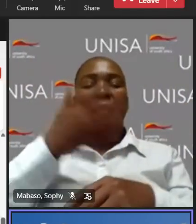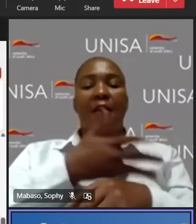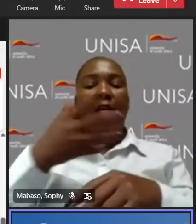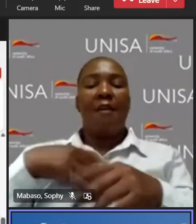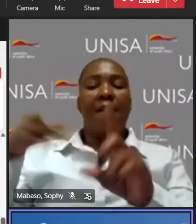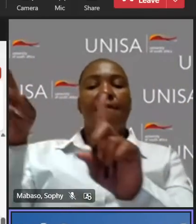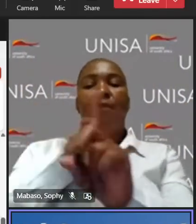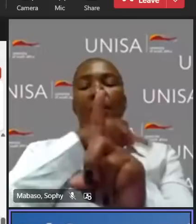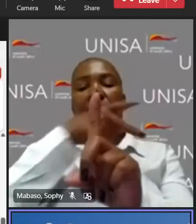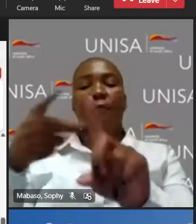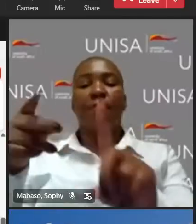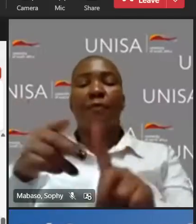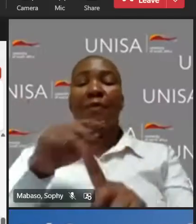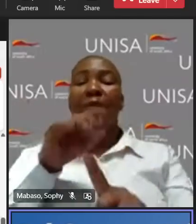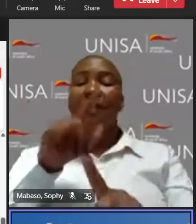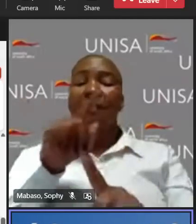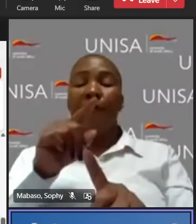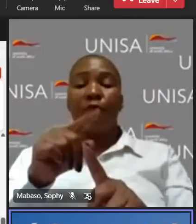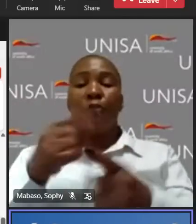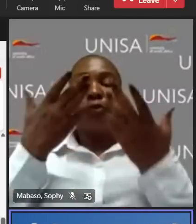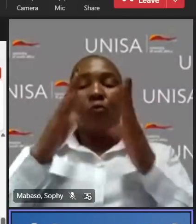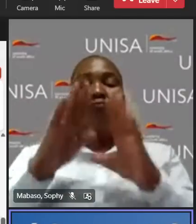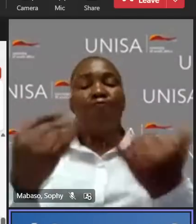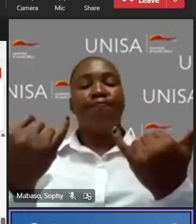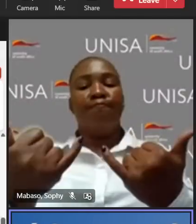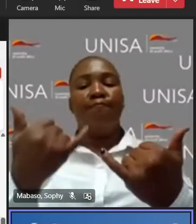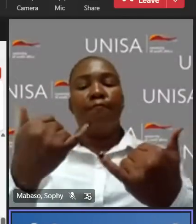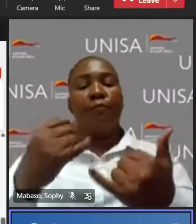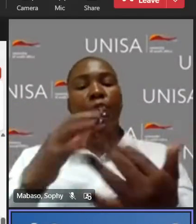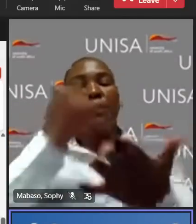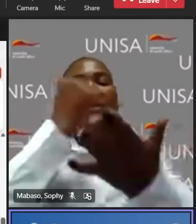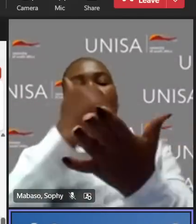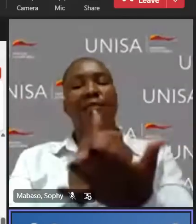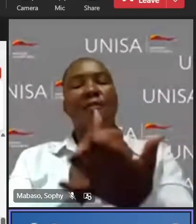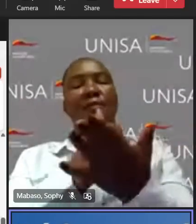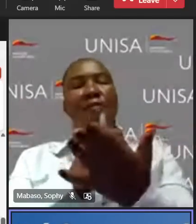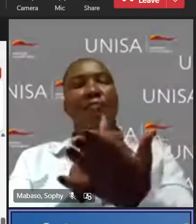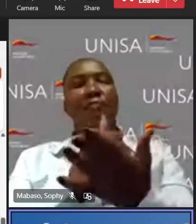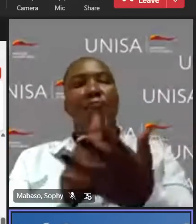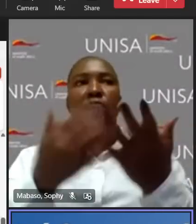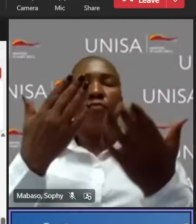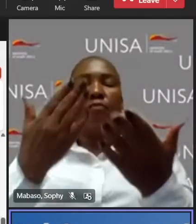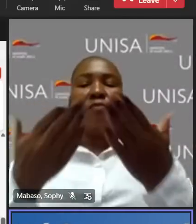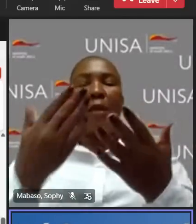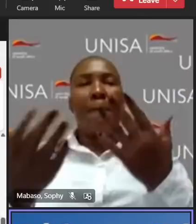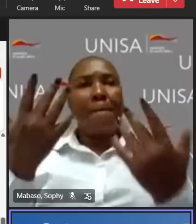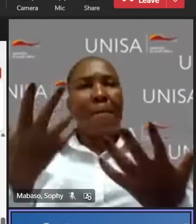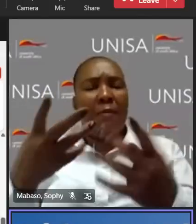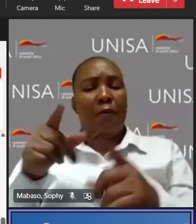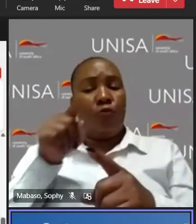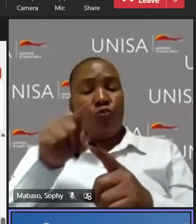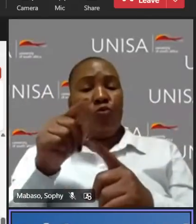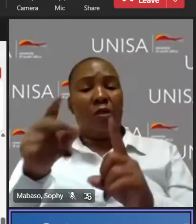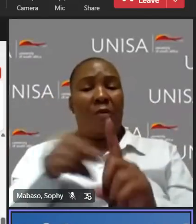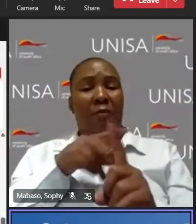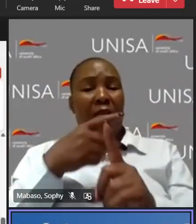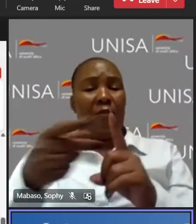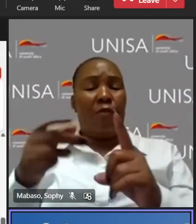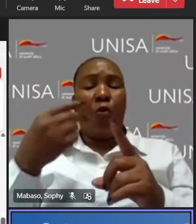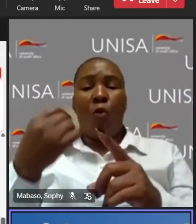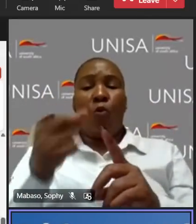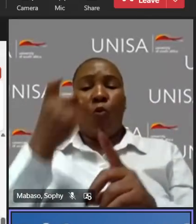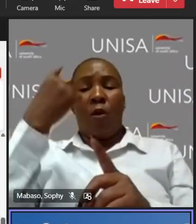students, if you or today sitting here and you might be a victim or a perpetrator